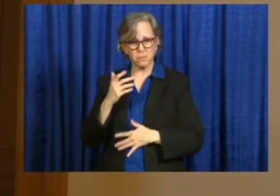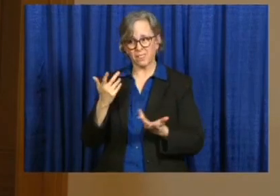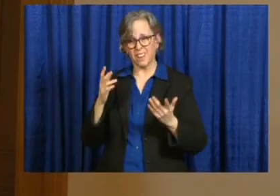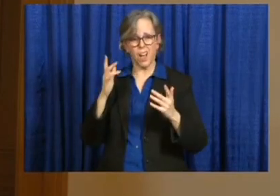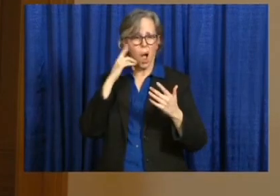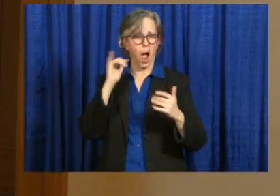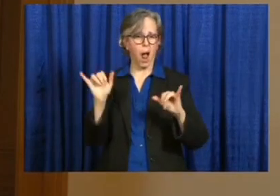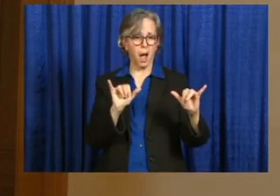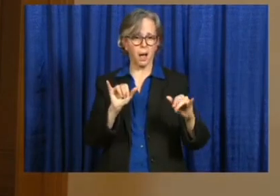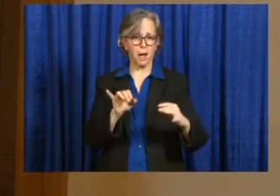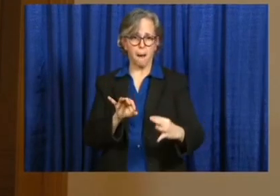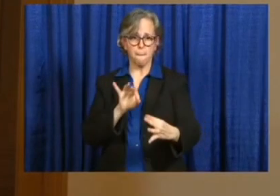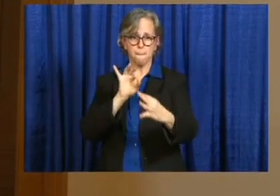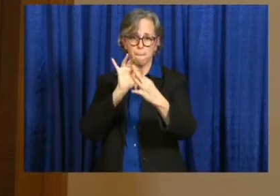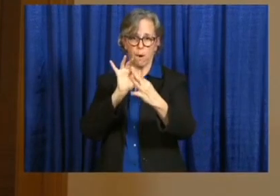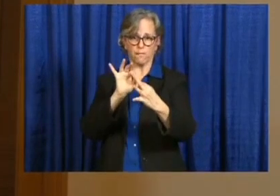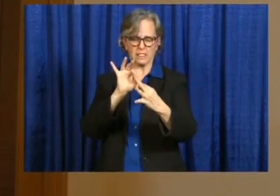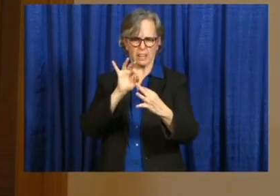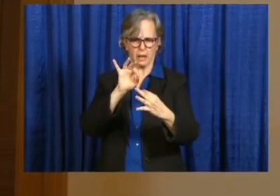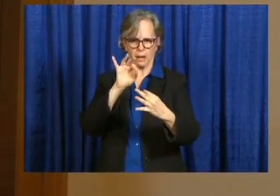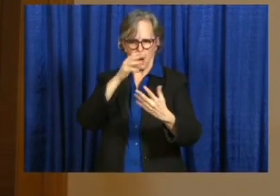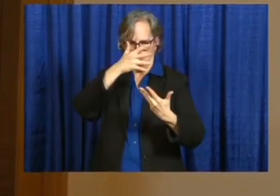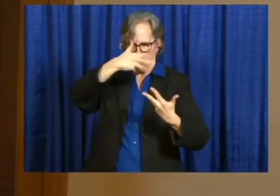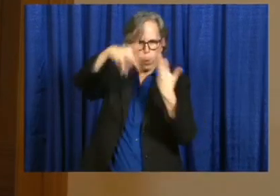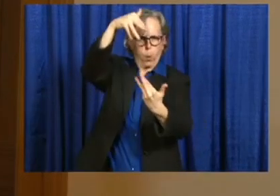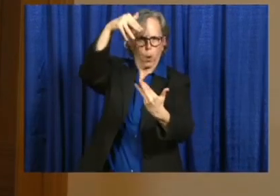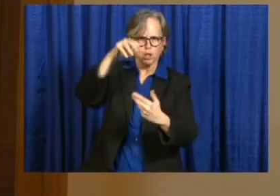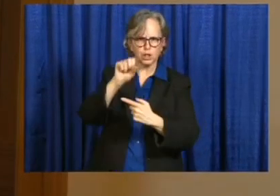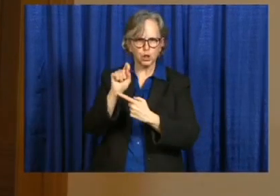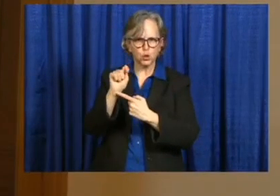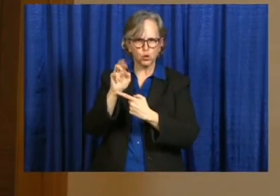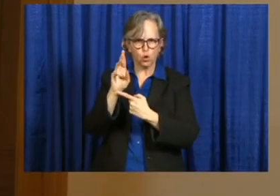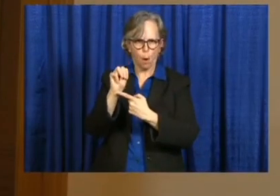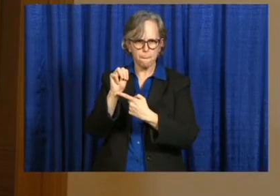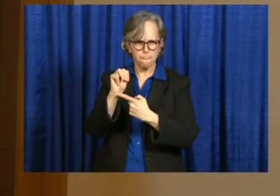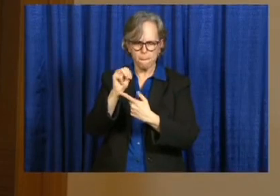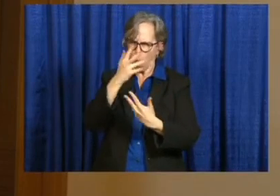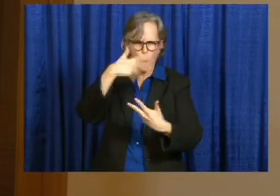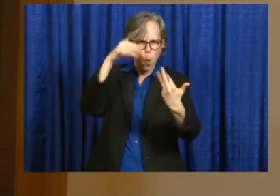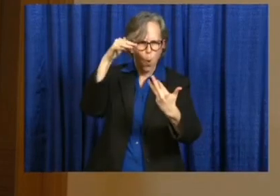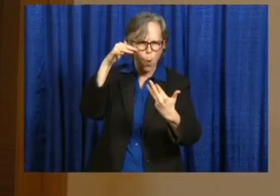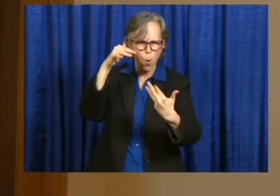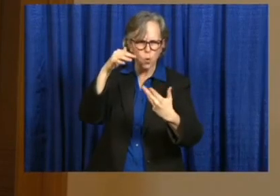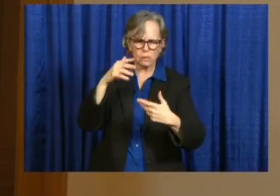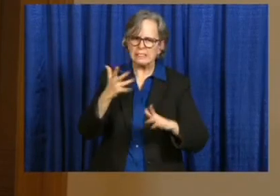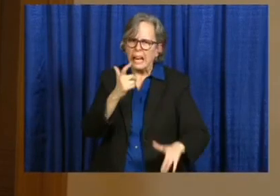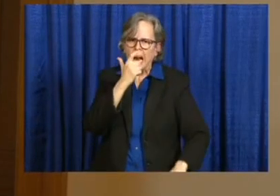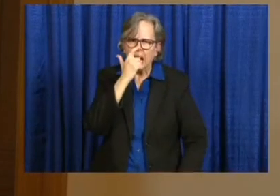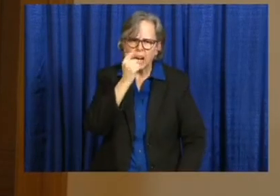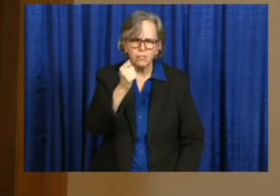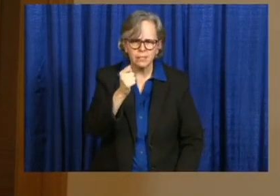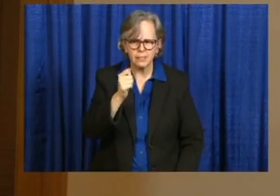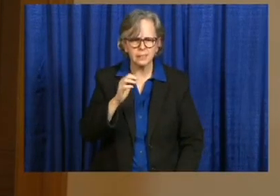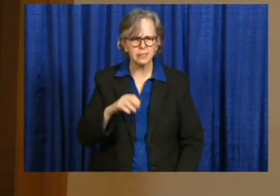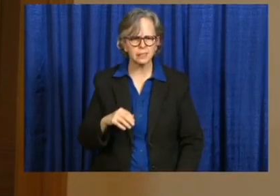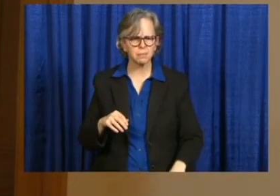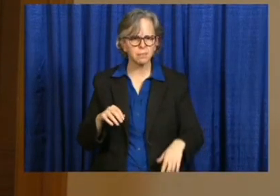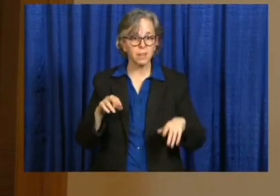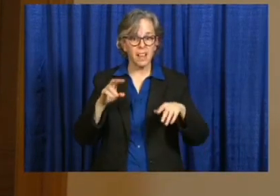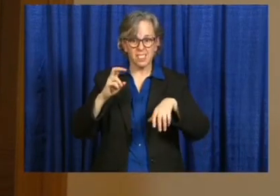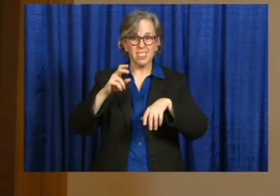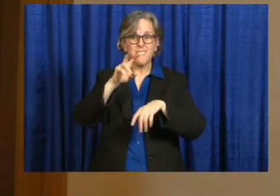this virus. And an interesting line from the article, Governor, was that this virus is faster than